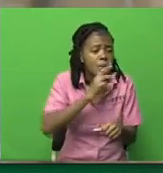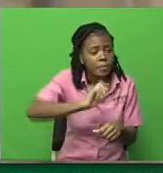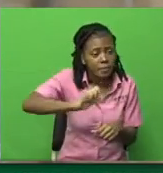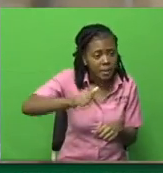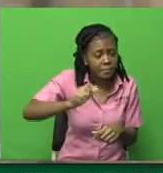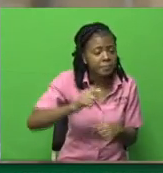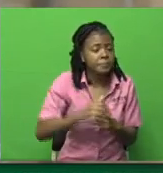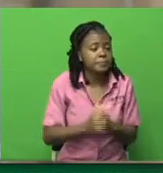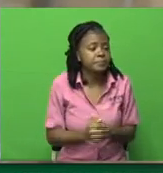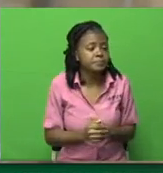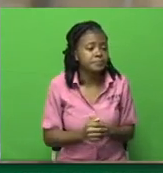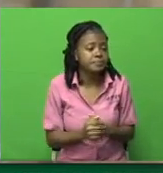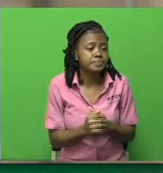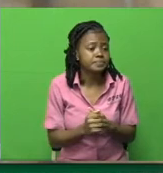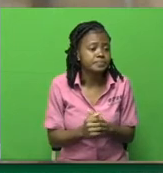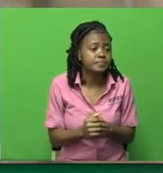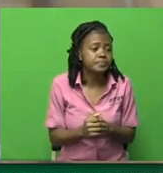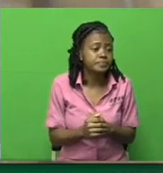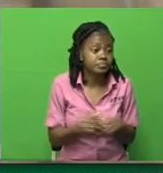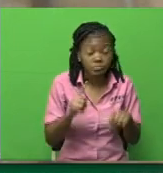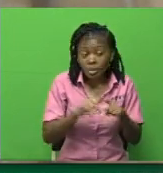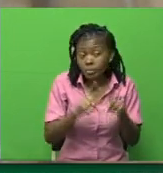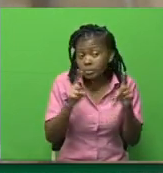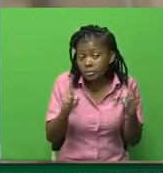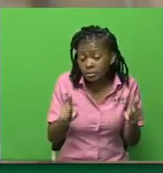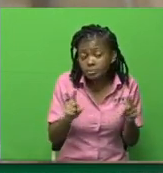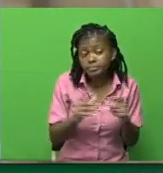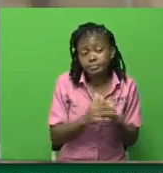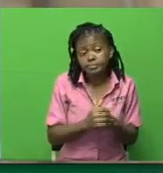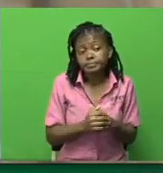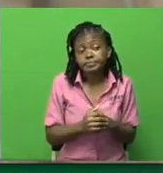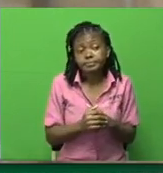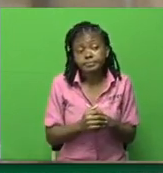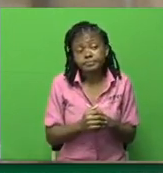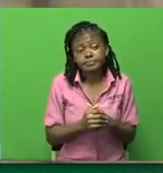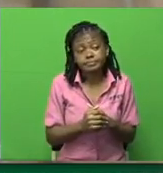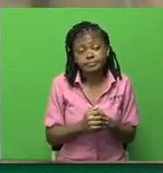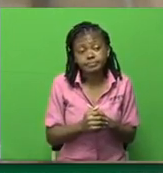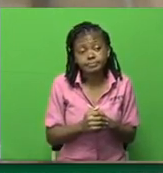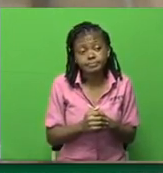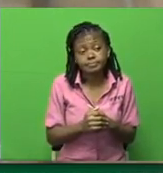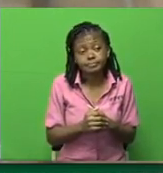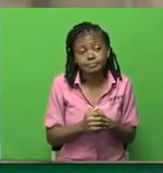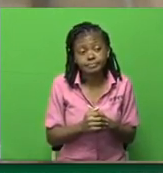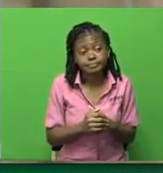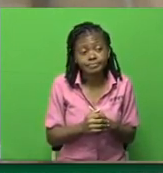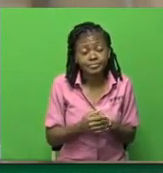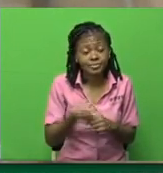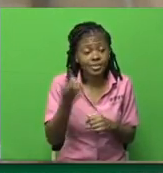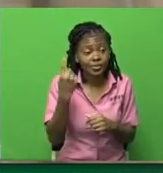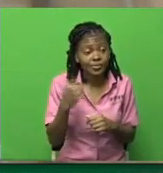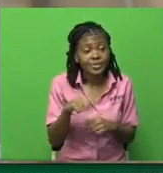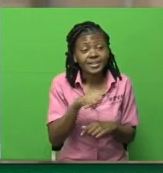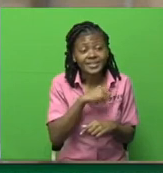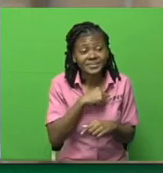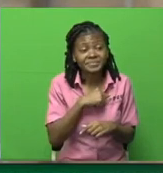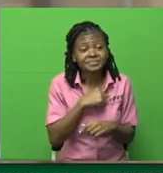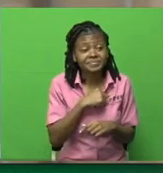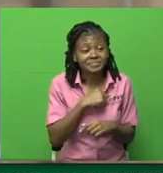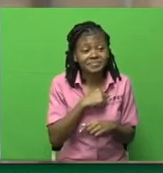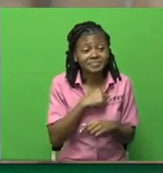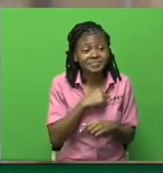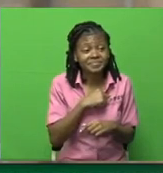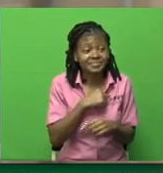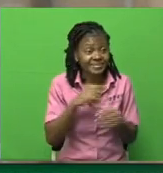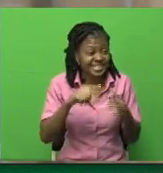but as we do that as we do that Madam speaker we would have undertaken a number of plans